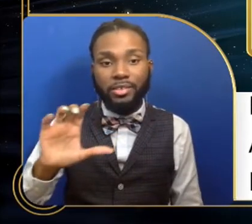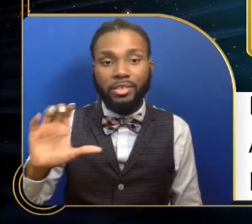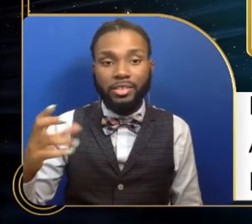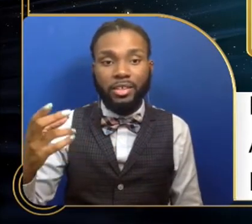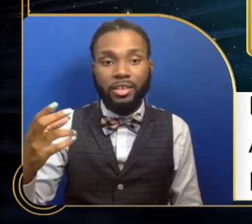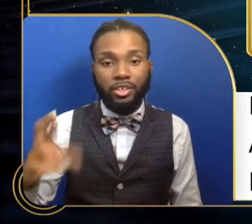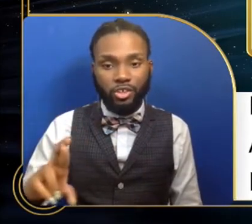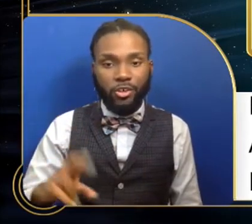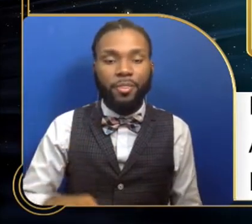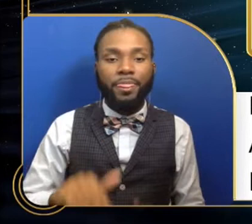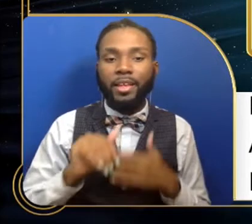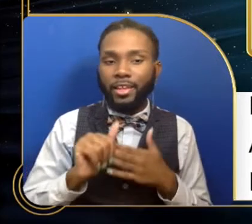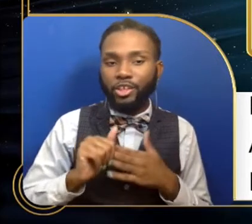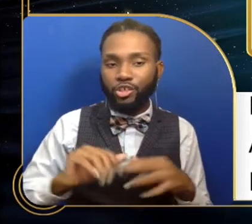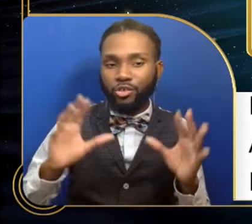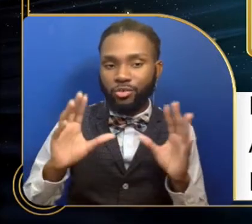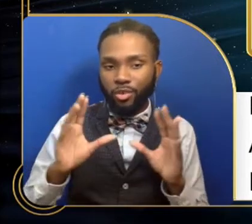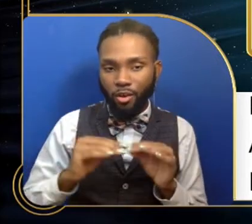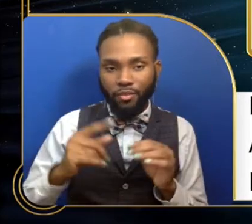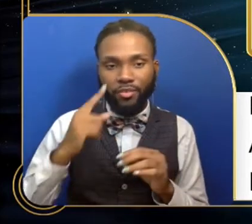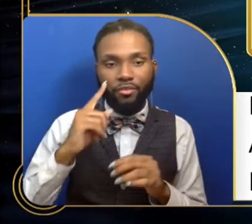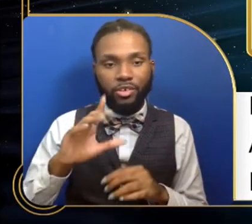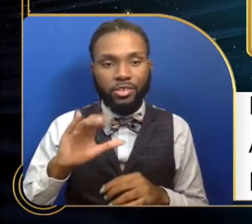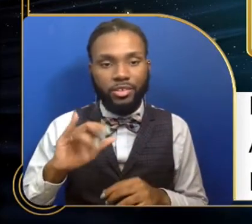Leadership Conference on Civil and Human Rights.